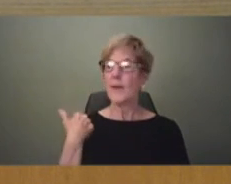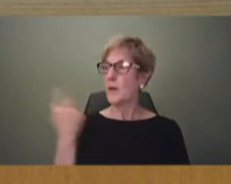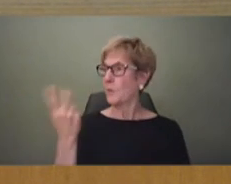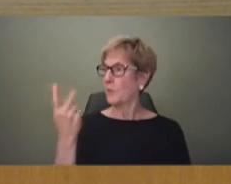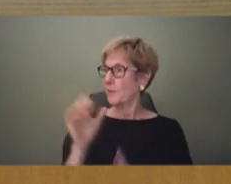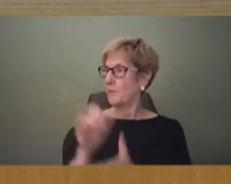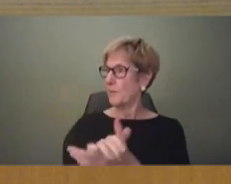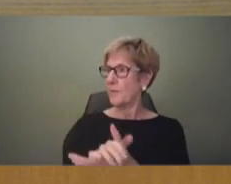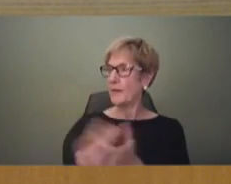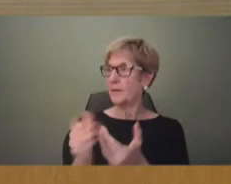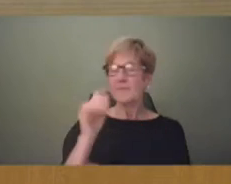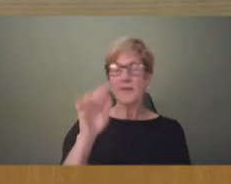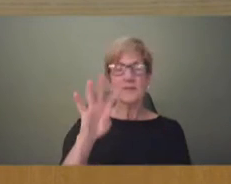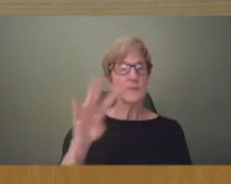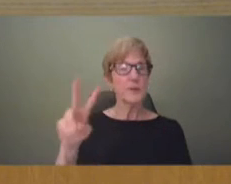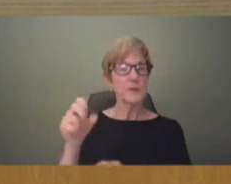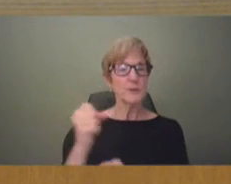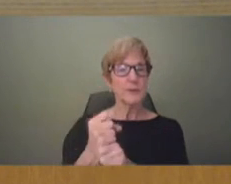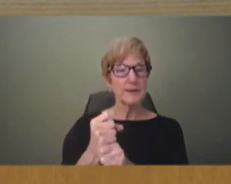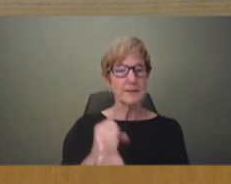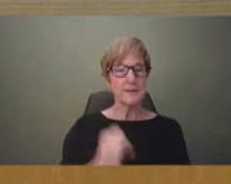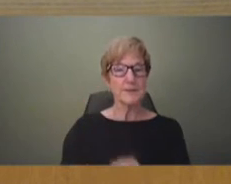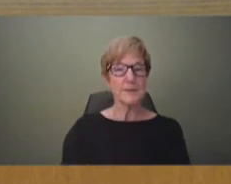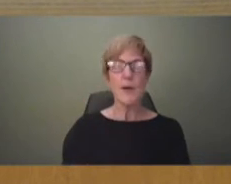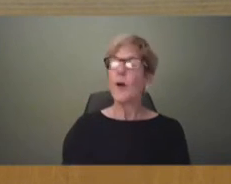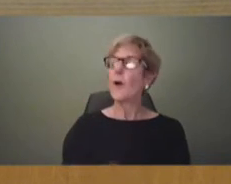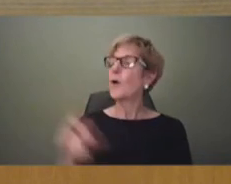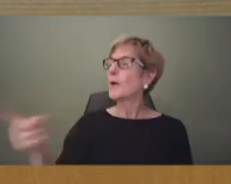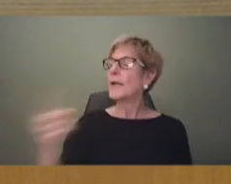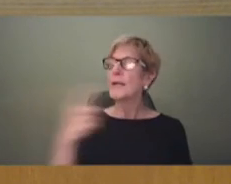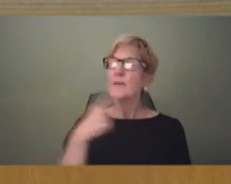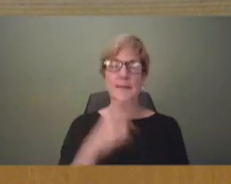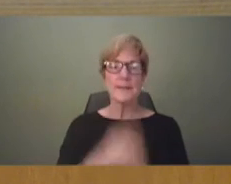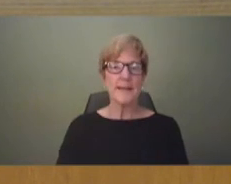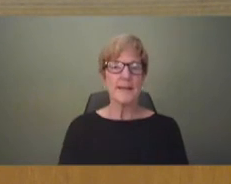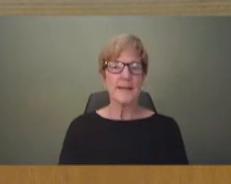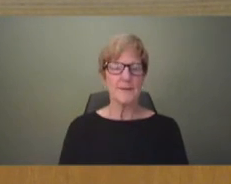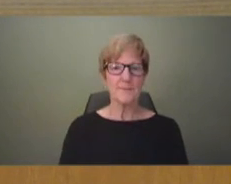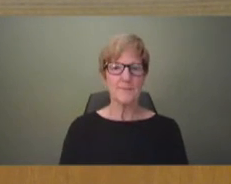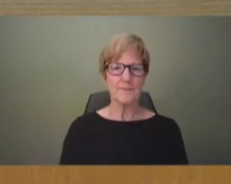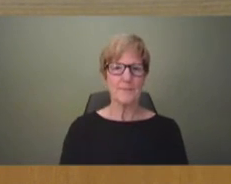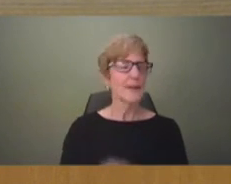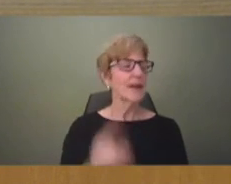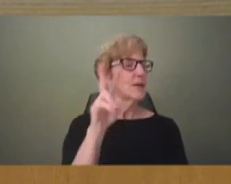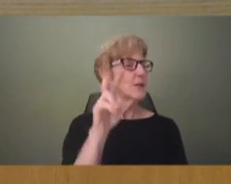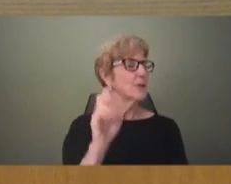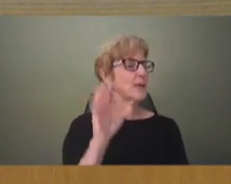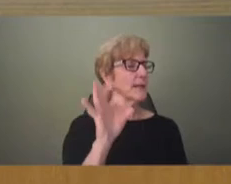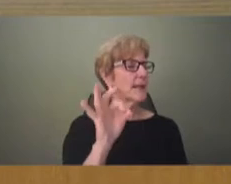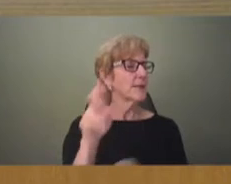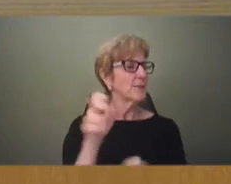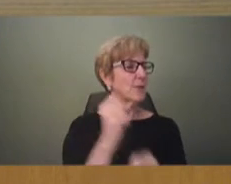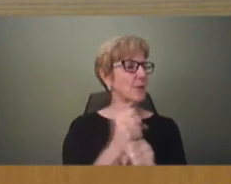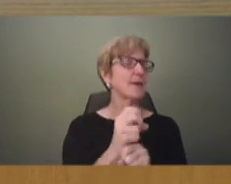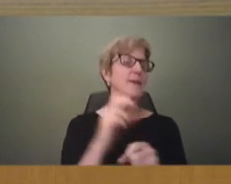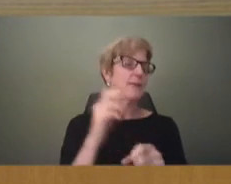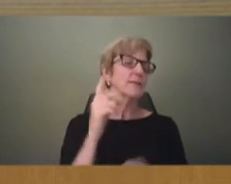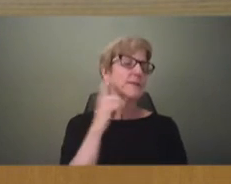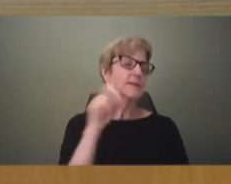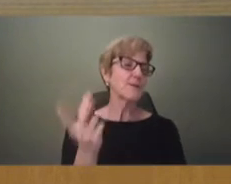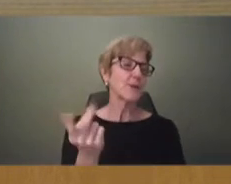42 years or as he would say that's 294 years in dog